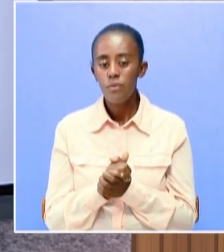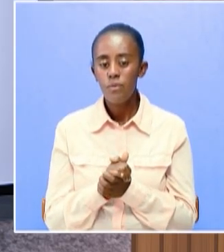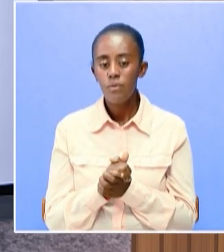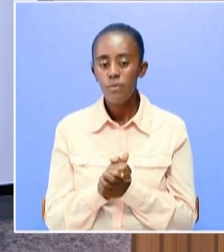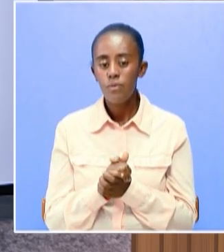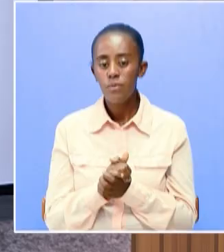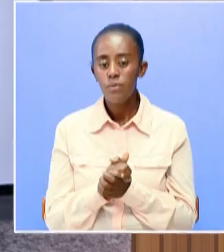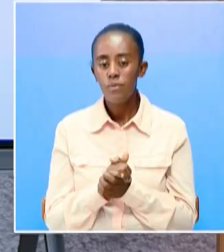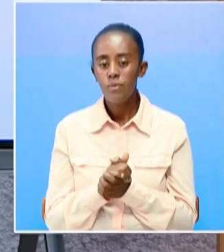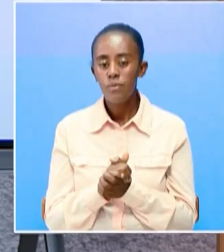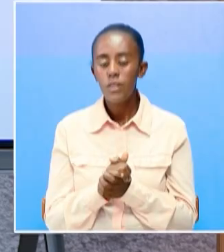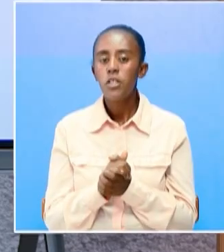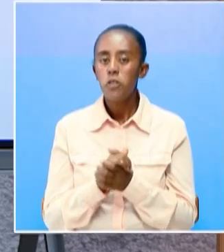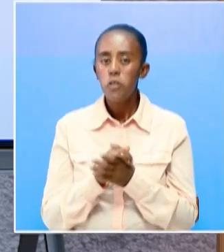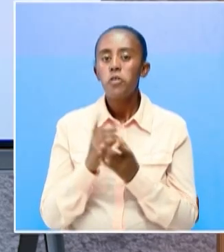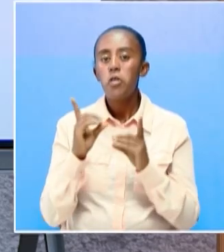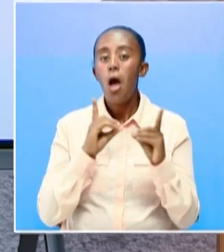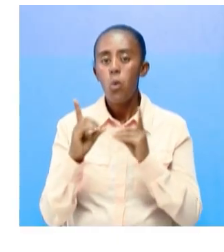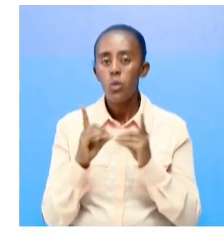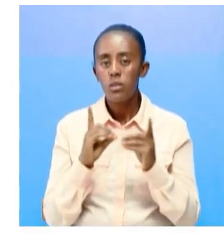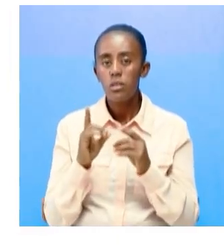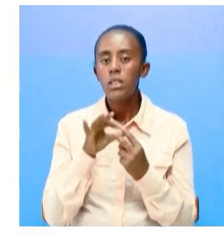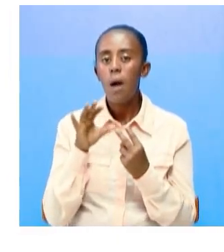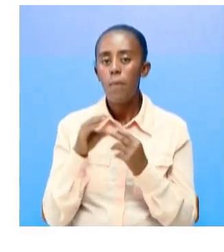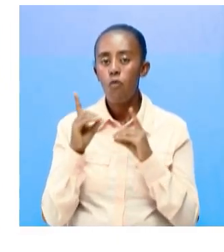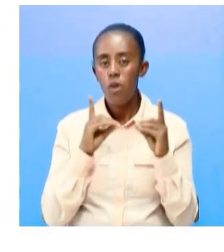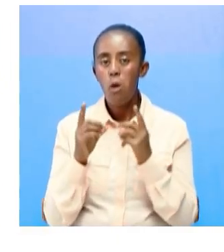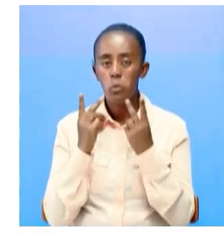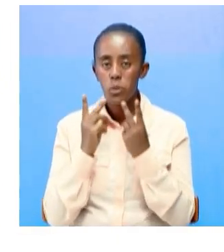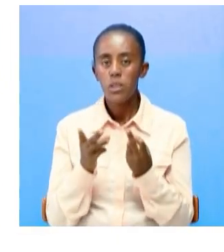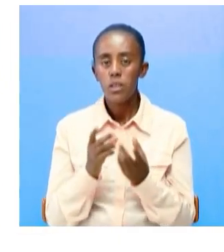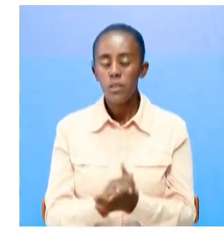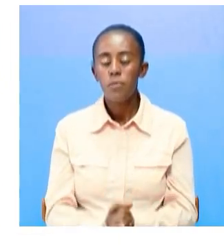them in dialogue form? Sample of a dialogue here.